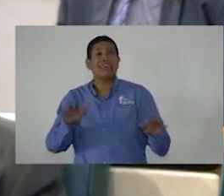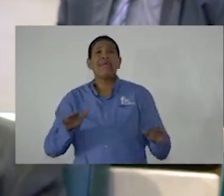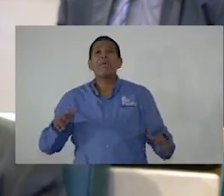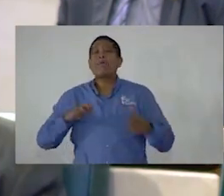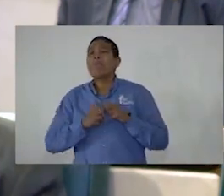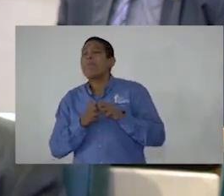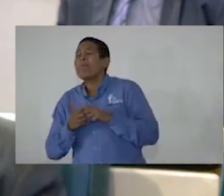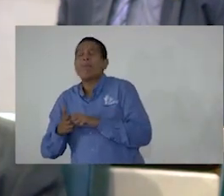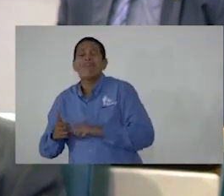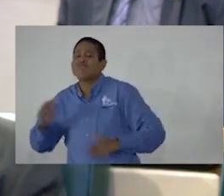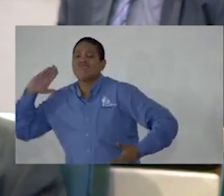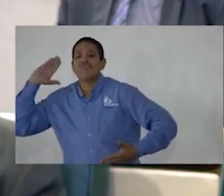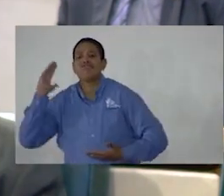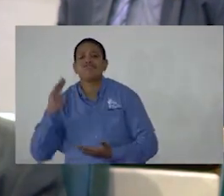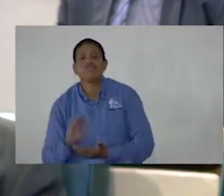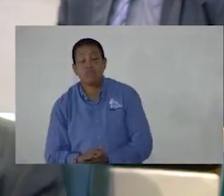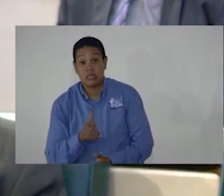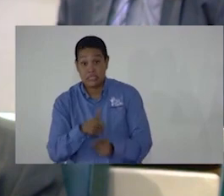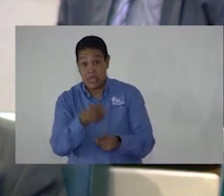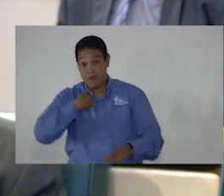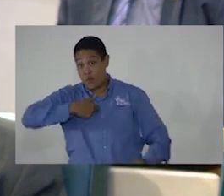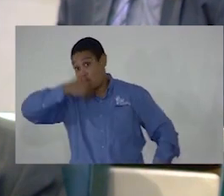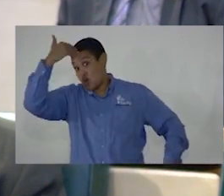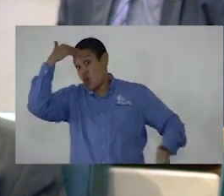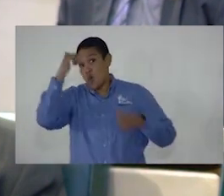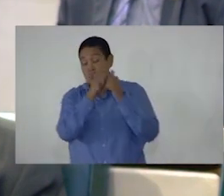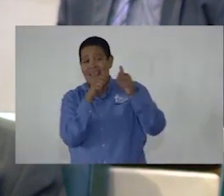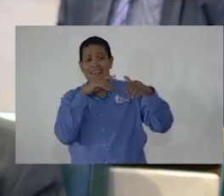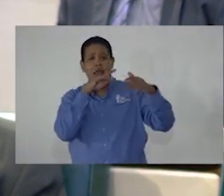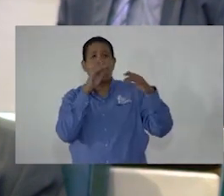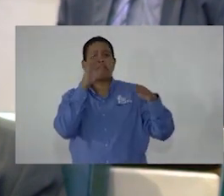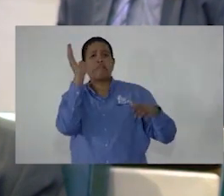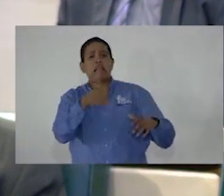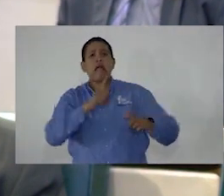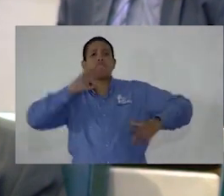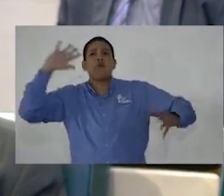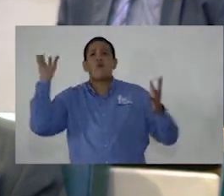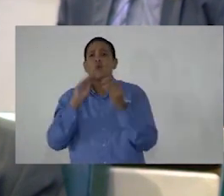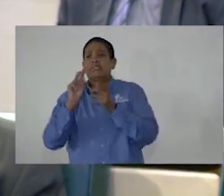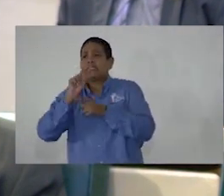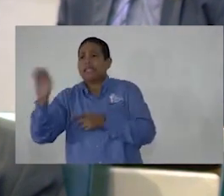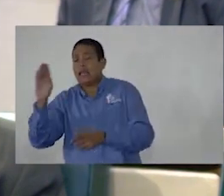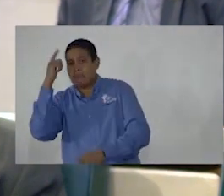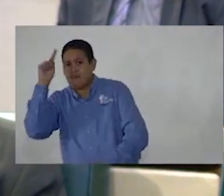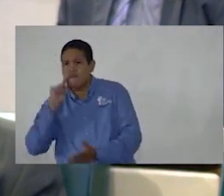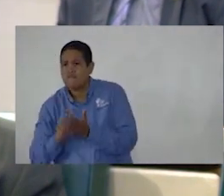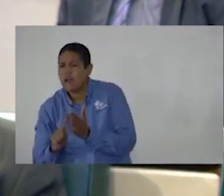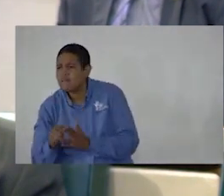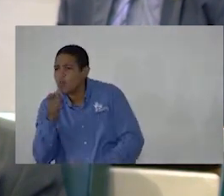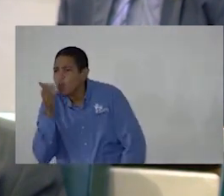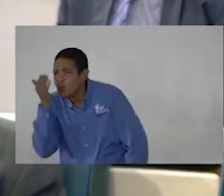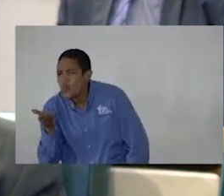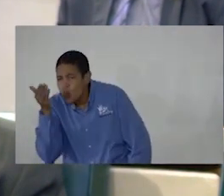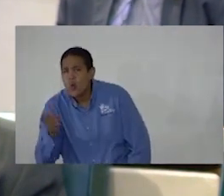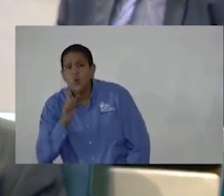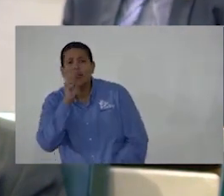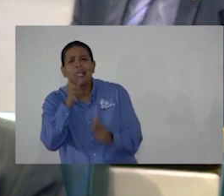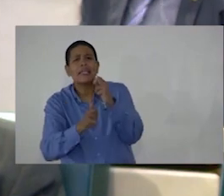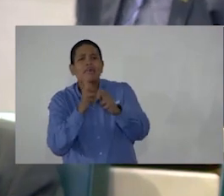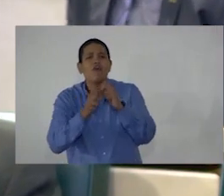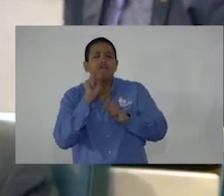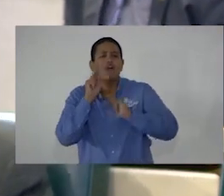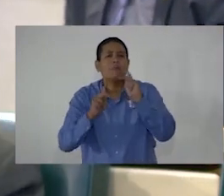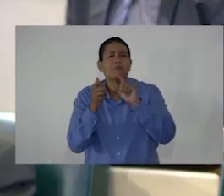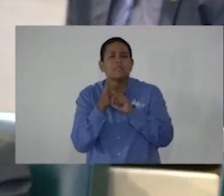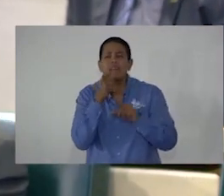hassle-free. We know that with the absence of a holistic database for verification, it is very difficult for persons